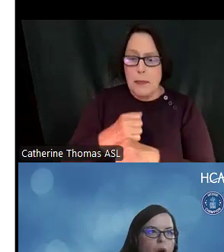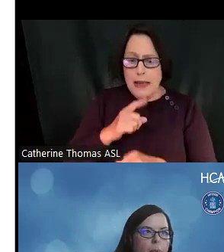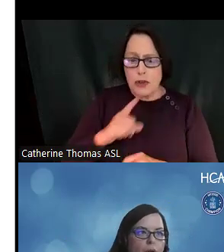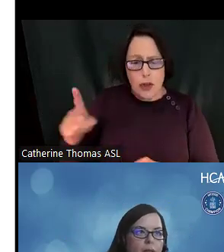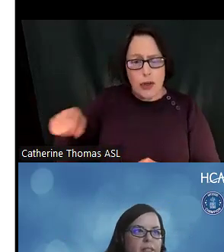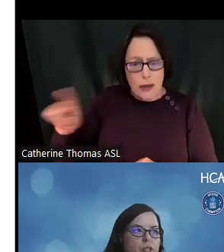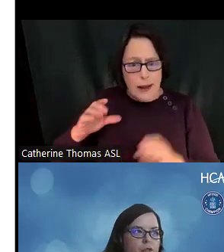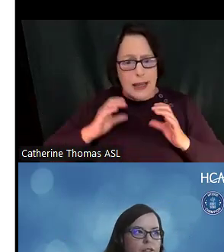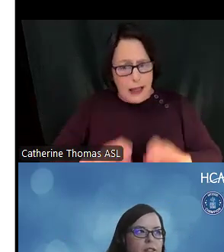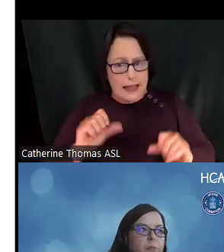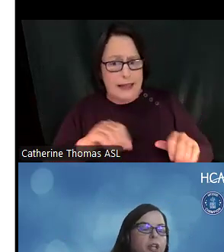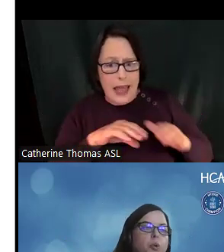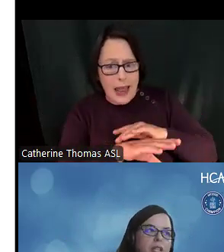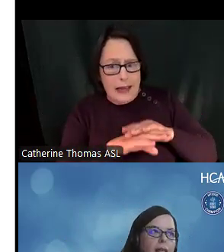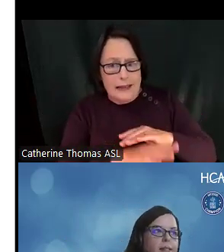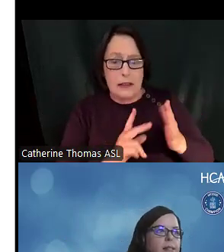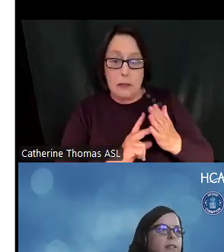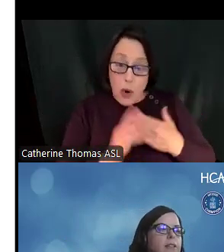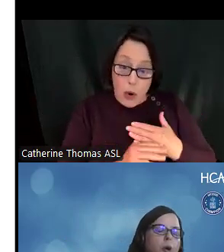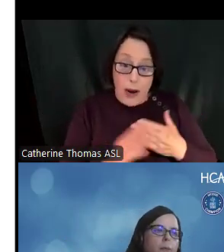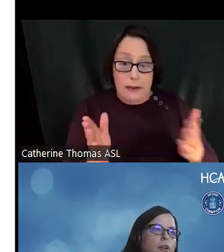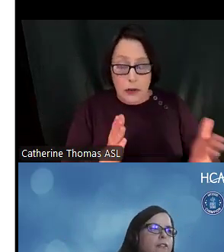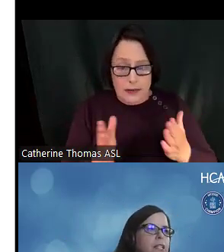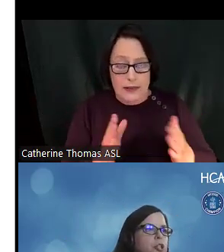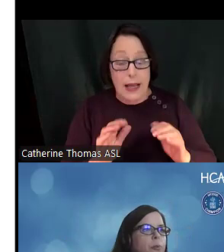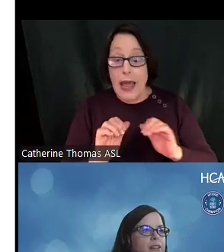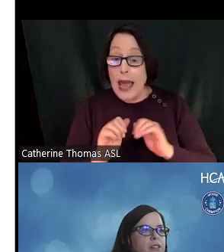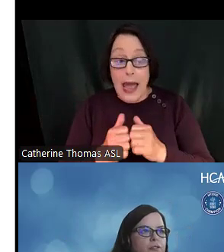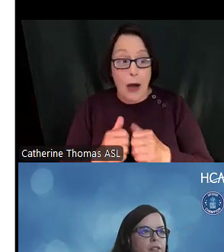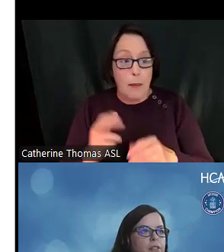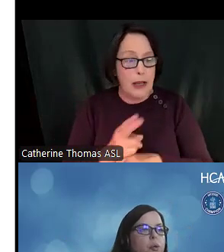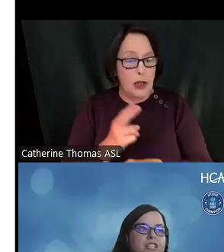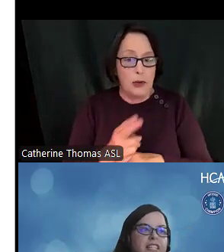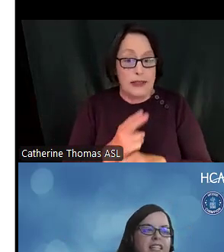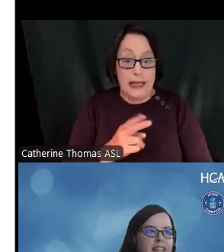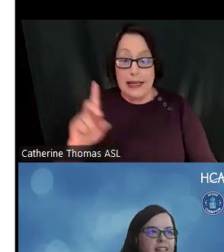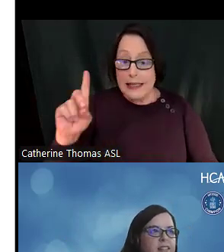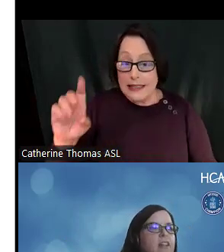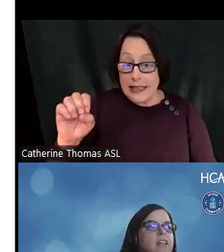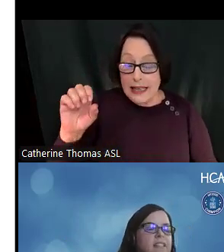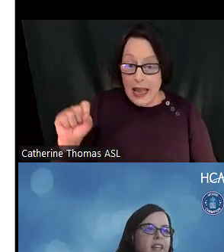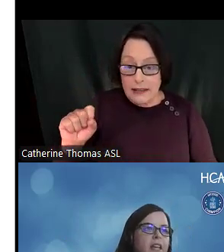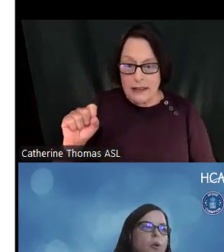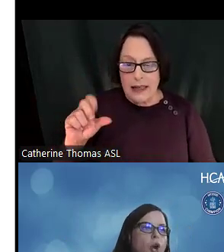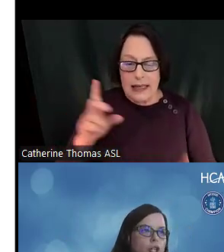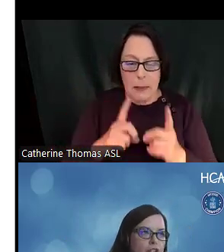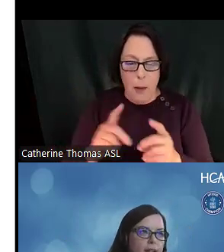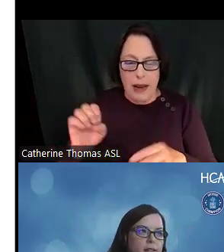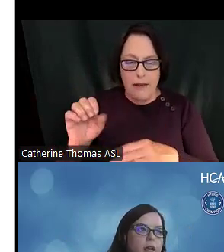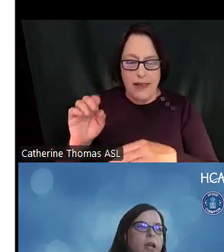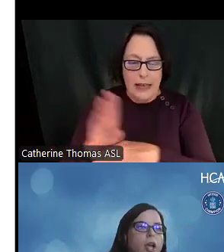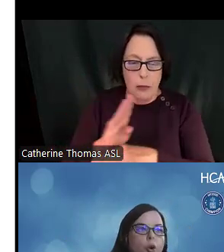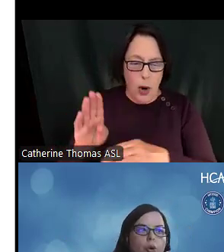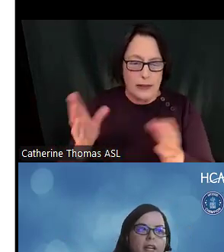to our programs and services by utilizing the Department of Enterprise Services, or DES, state